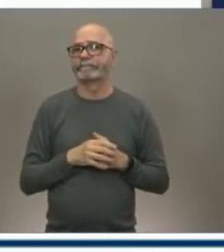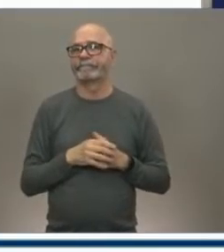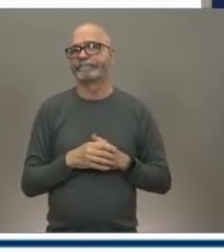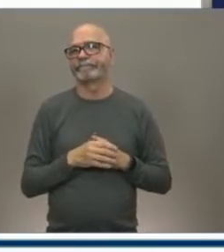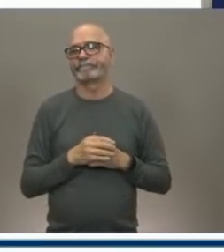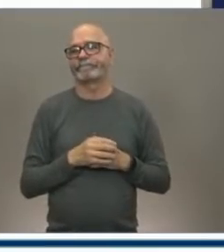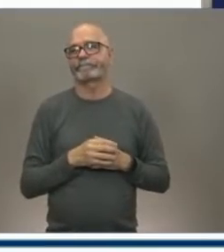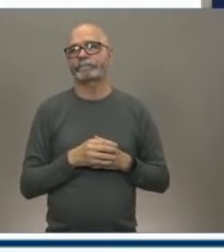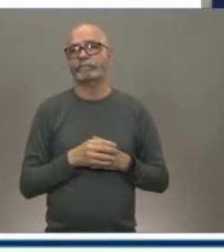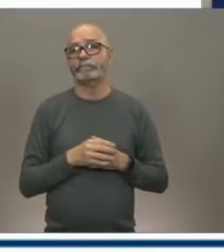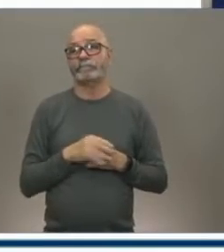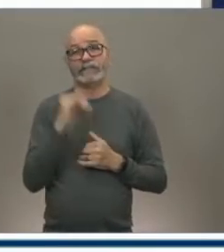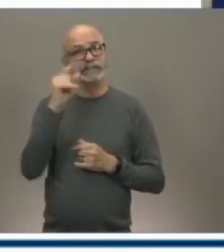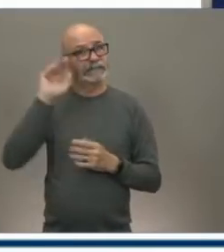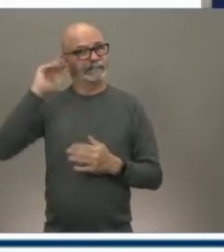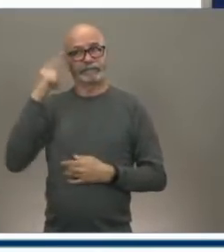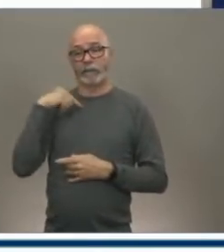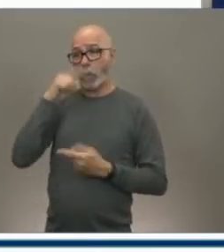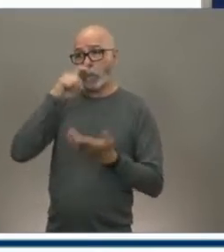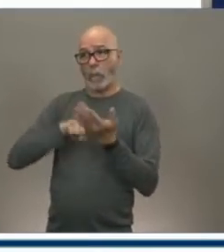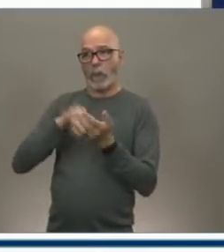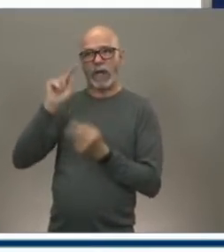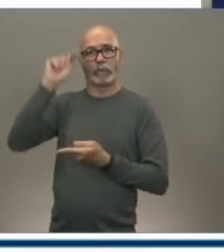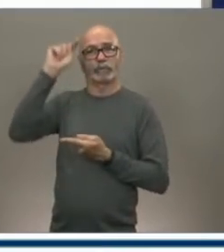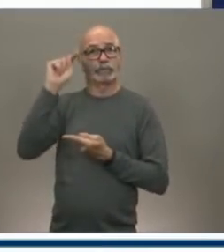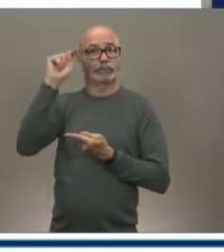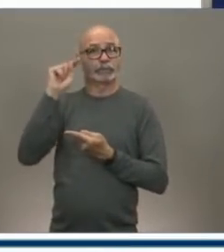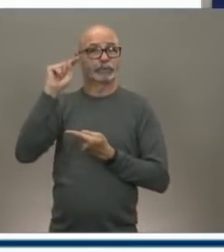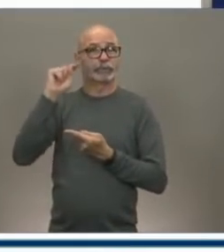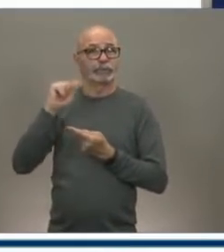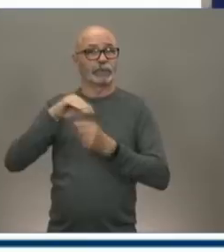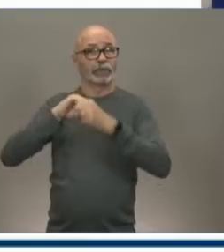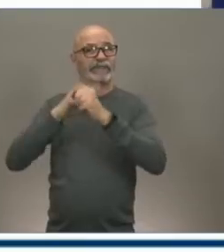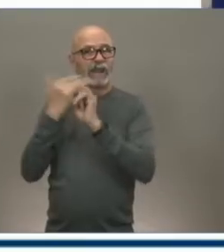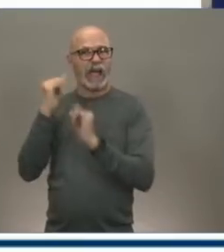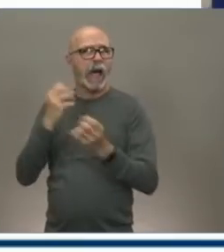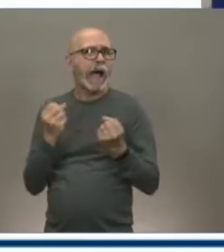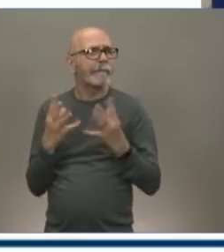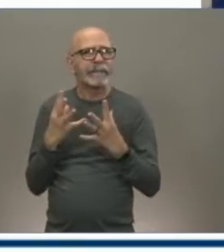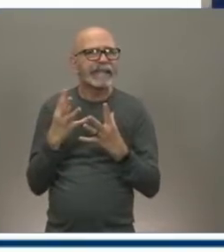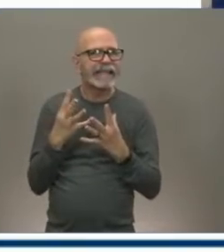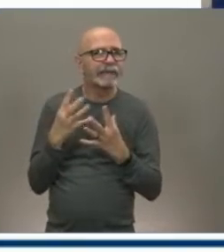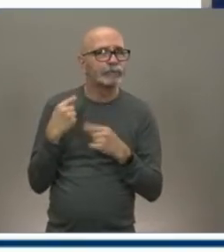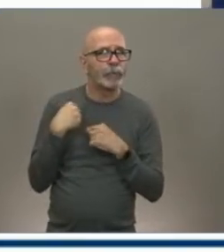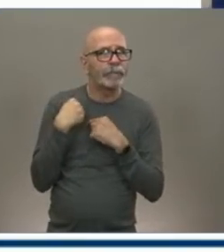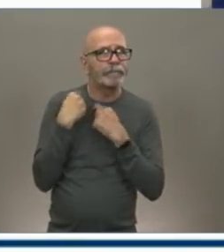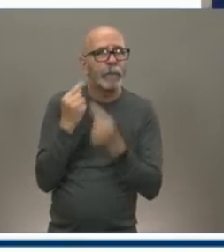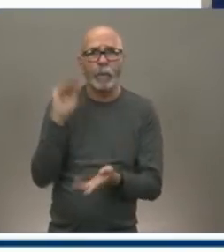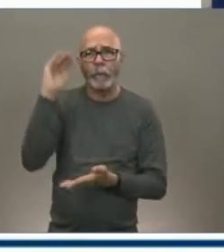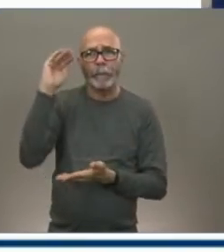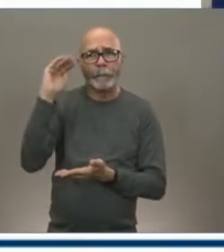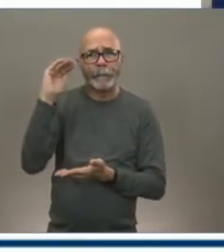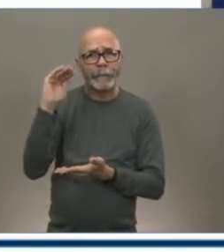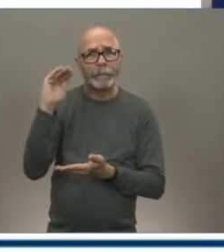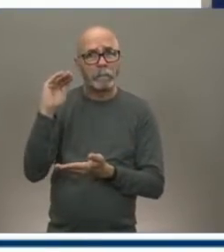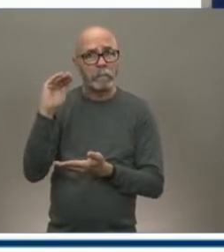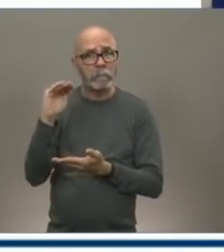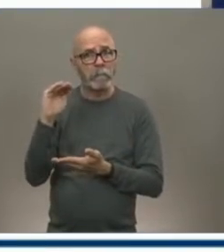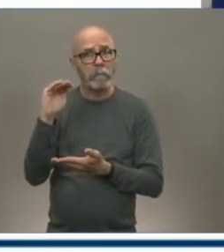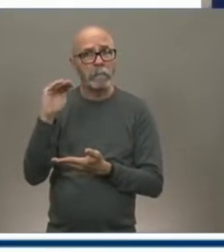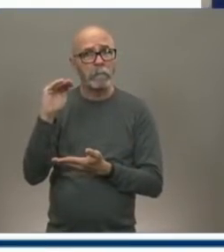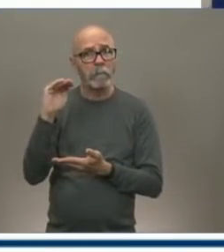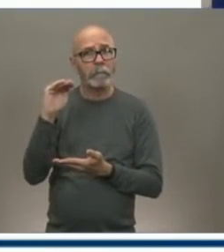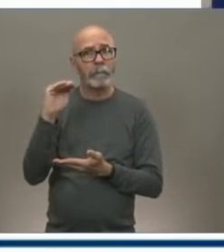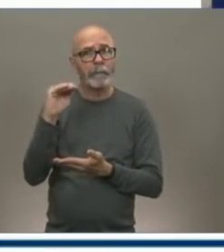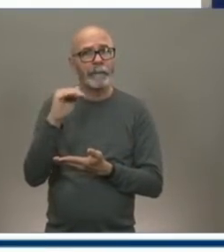in cases since this most recent outbreak, how concerning is the outbreak or the situation at the poultry plant that